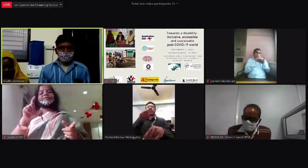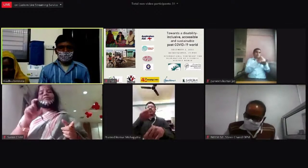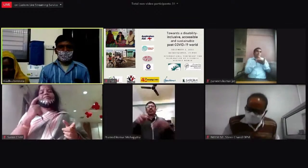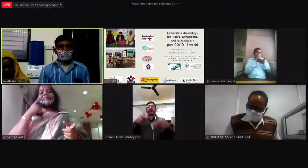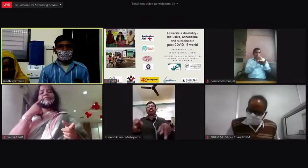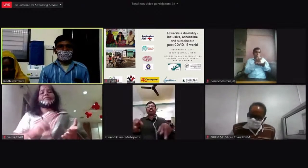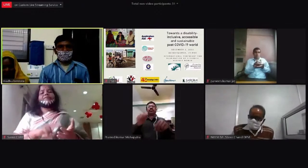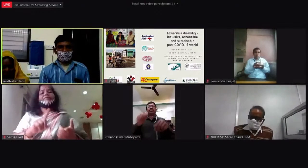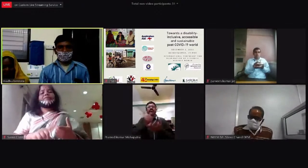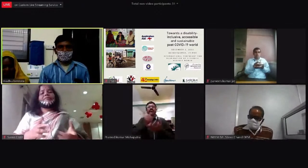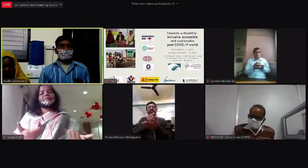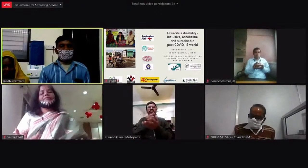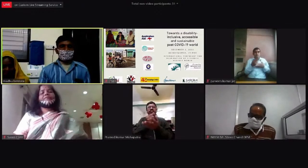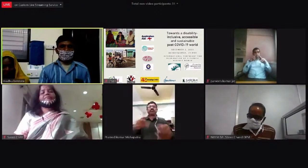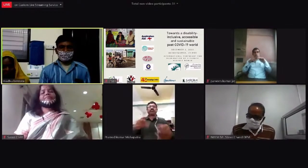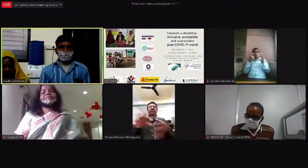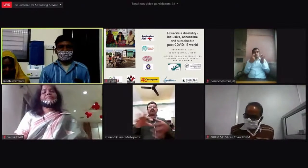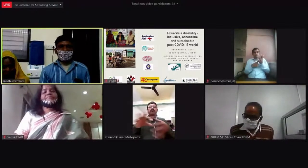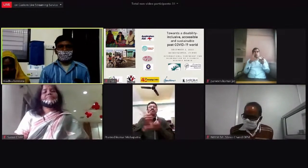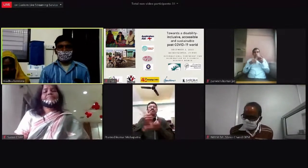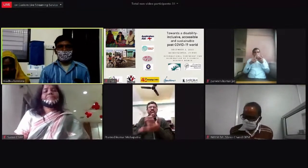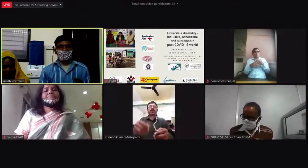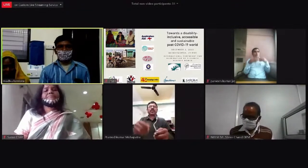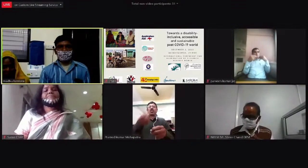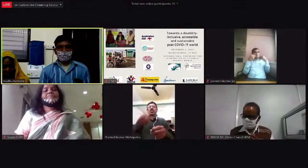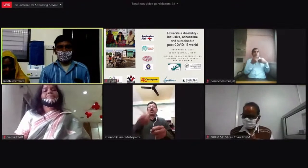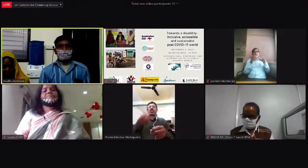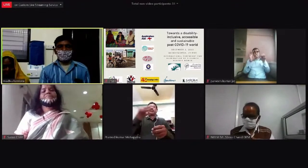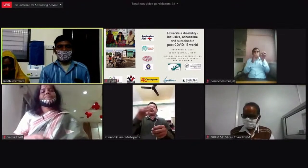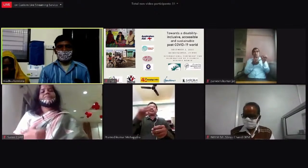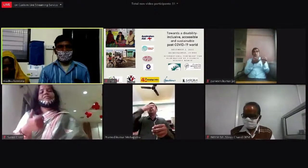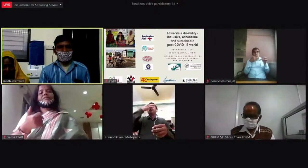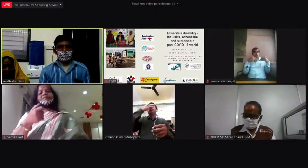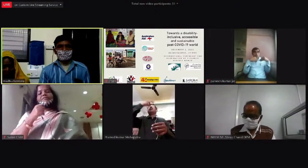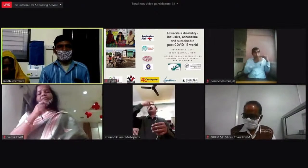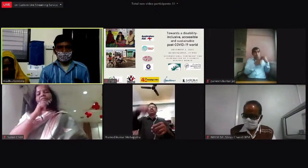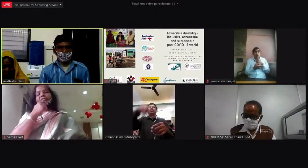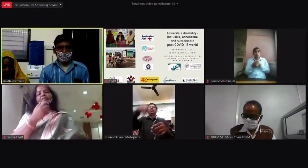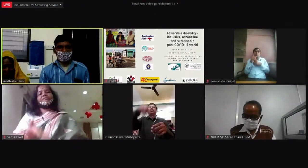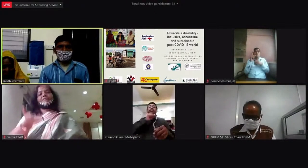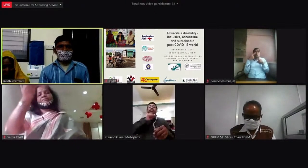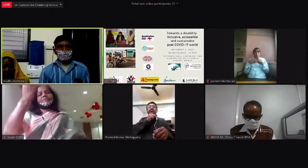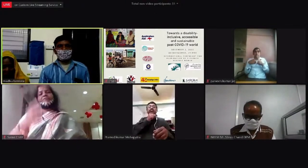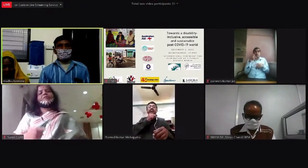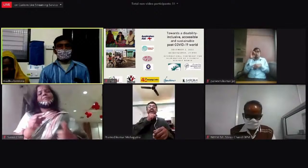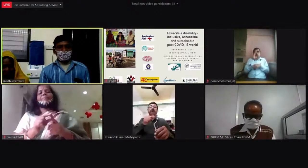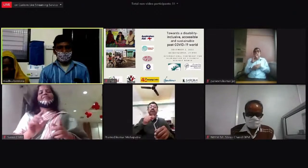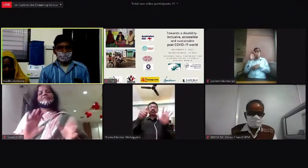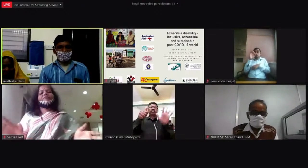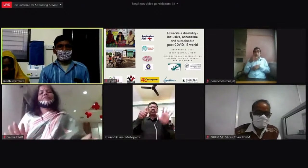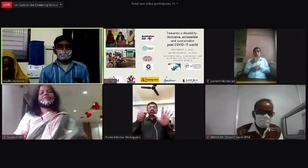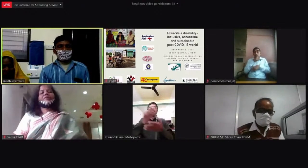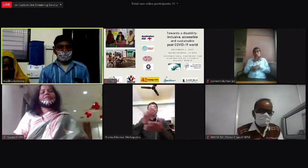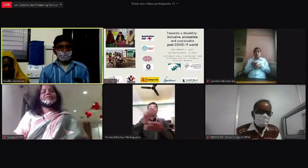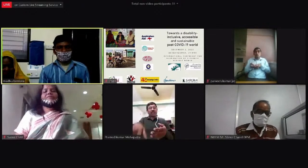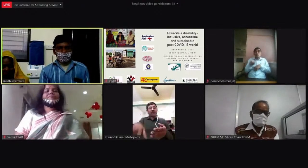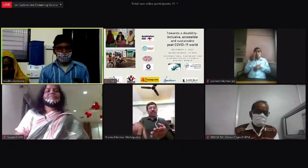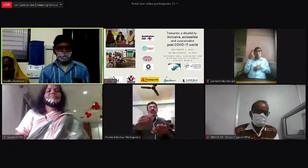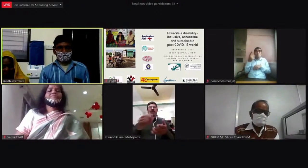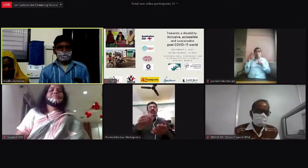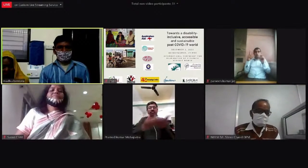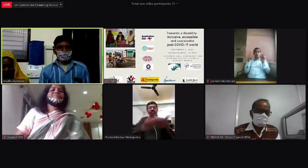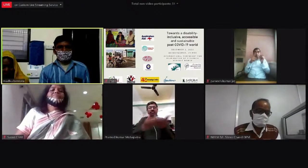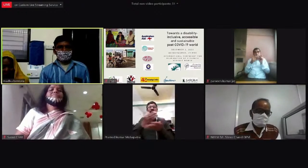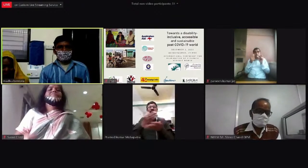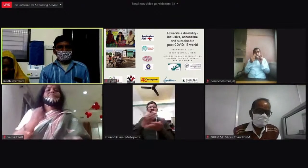scheme or free medicines that are provided by the government, there should be also some access to